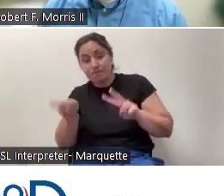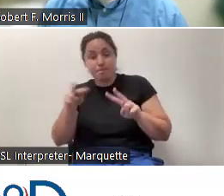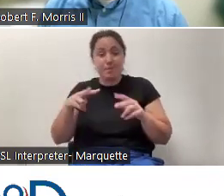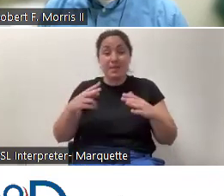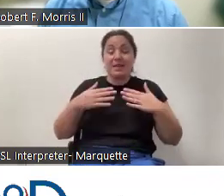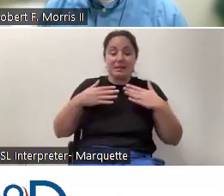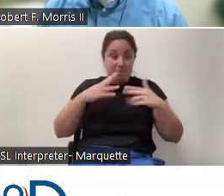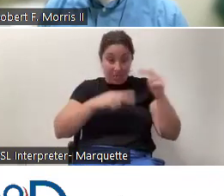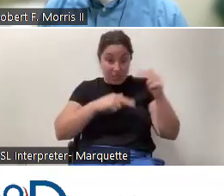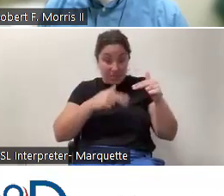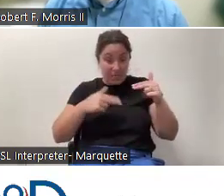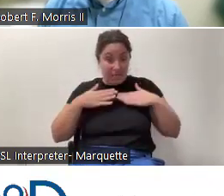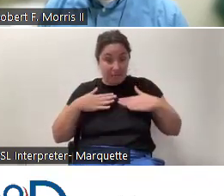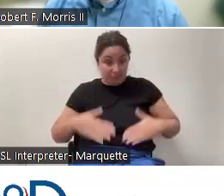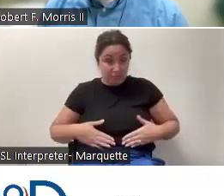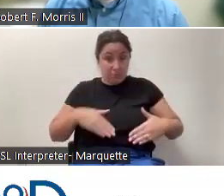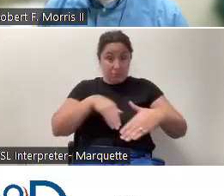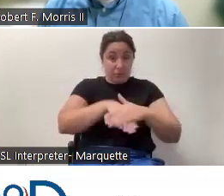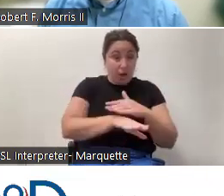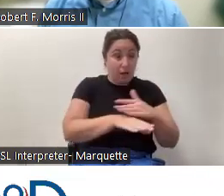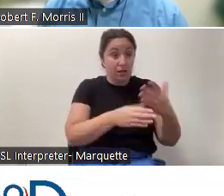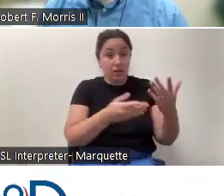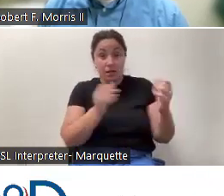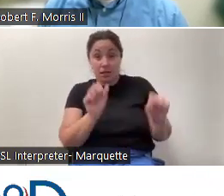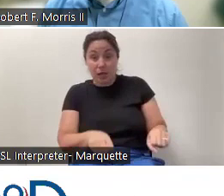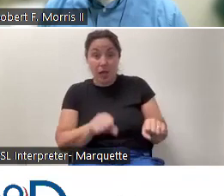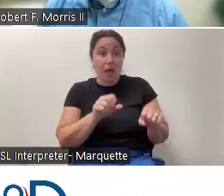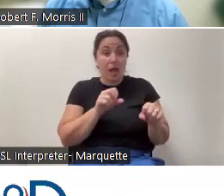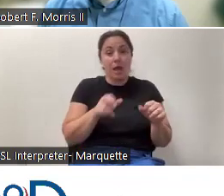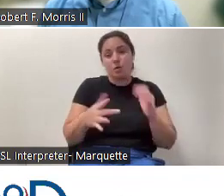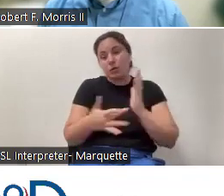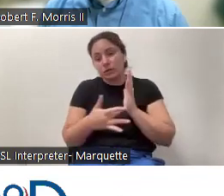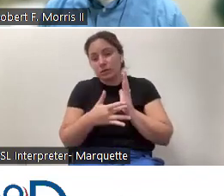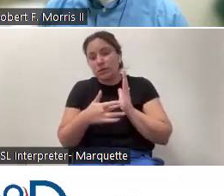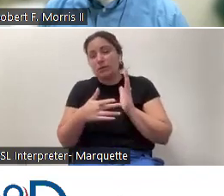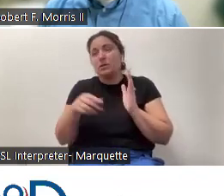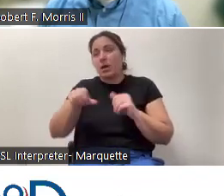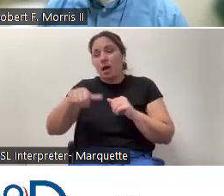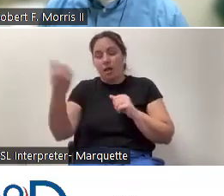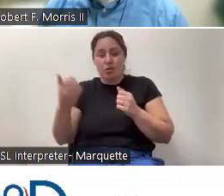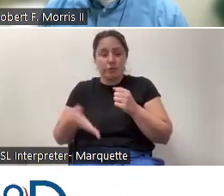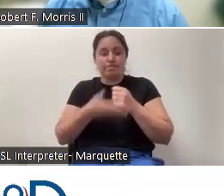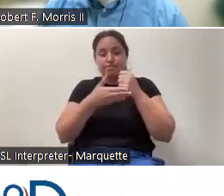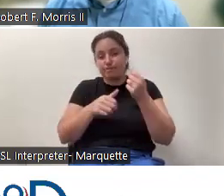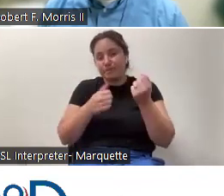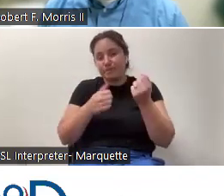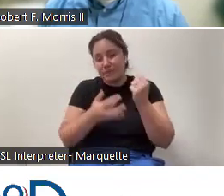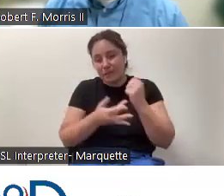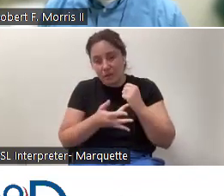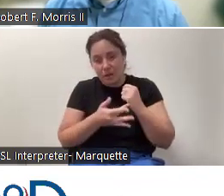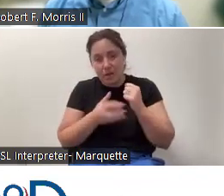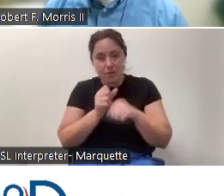our building, technological accessibility and assistive technology, just to make sure that we're meeting everyone's